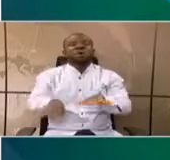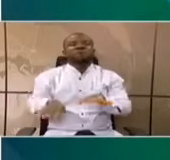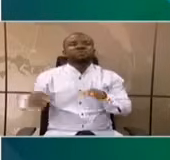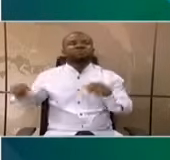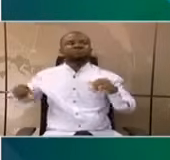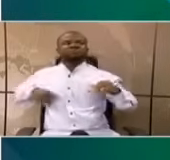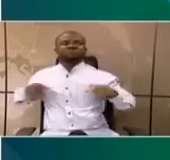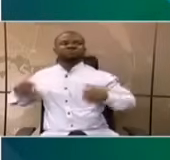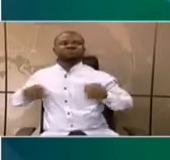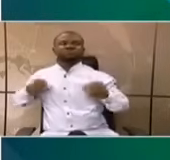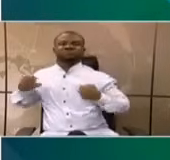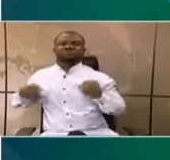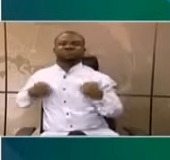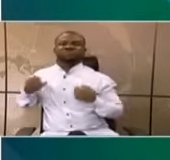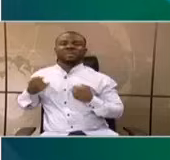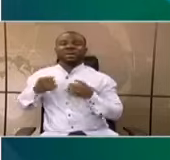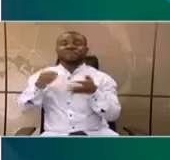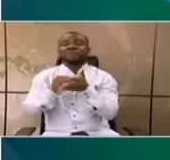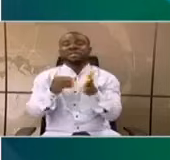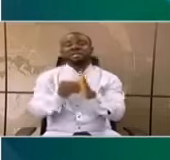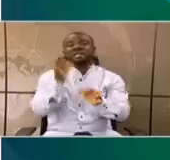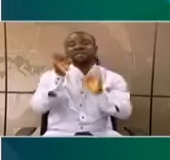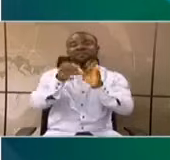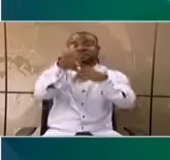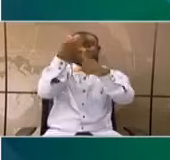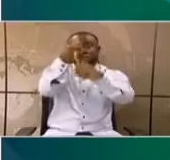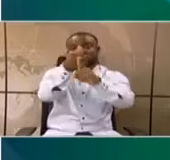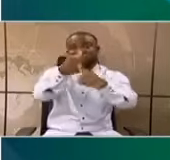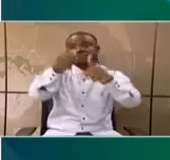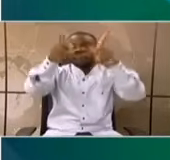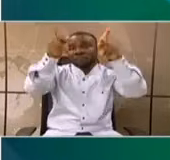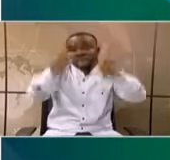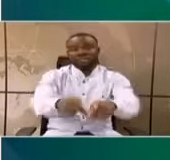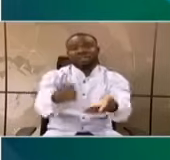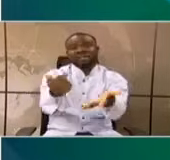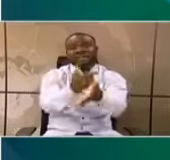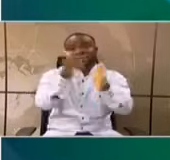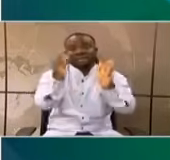It is a way a gun and in a obewa. And you want some.